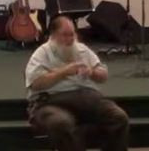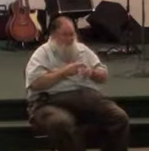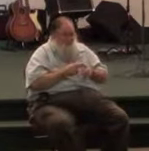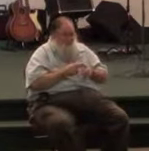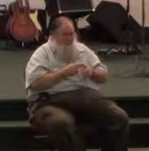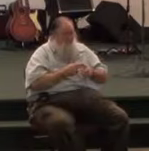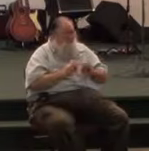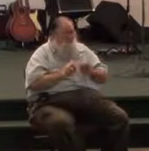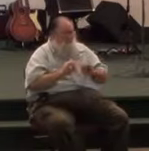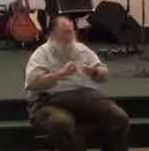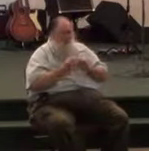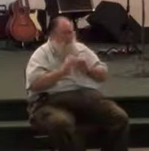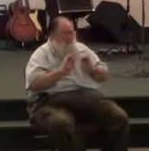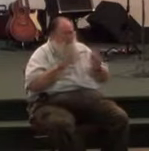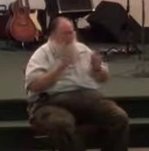the name.